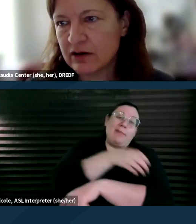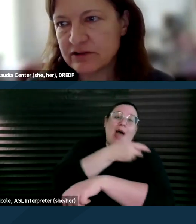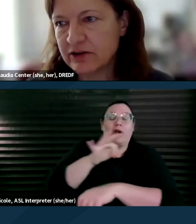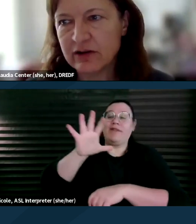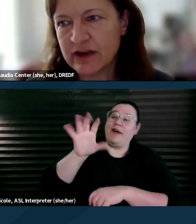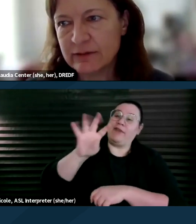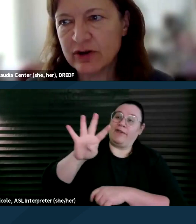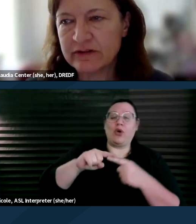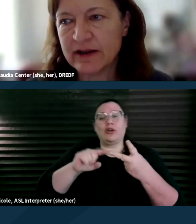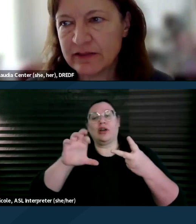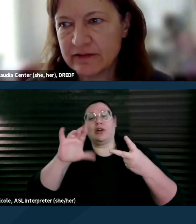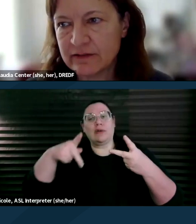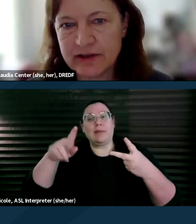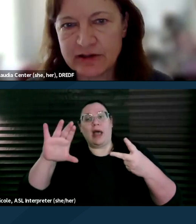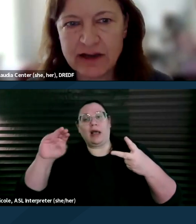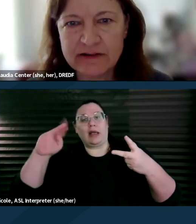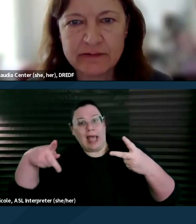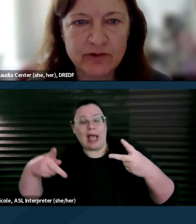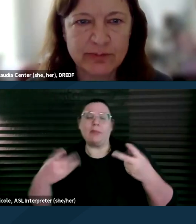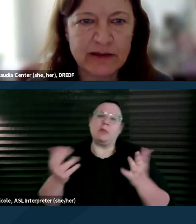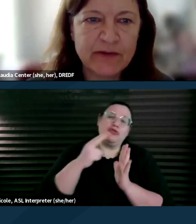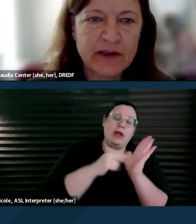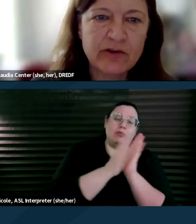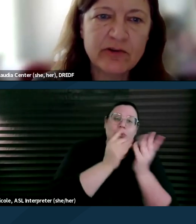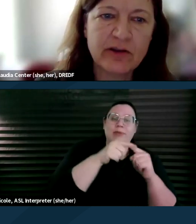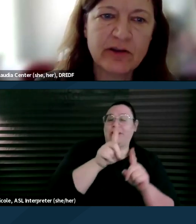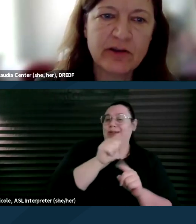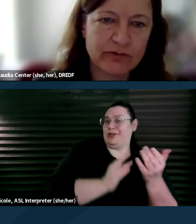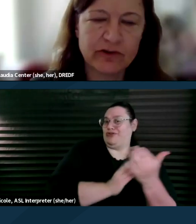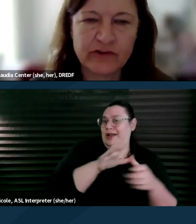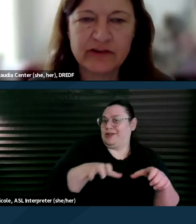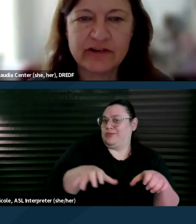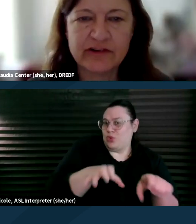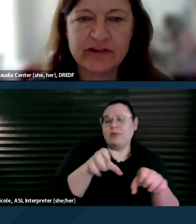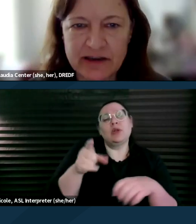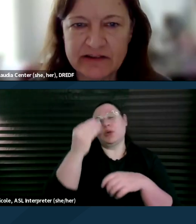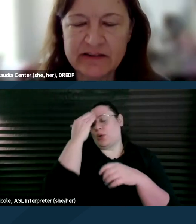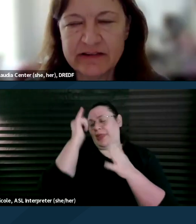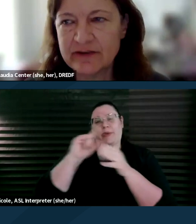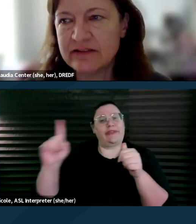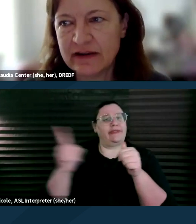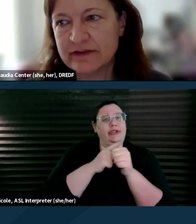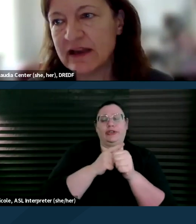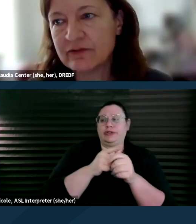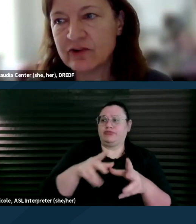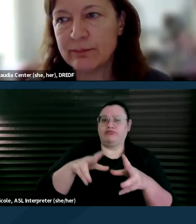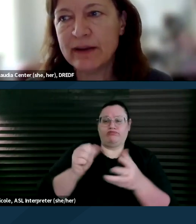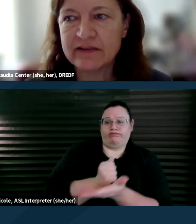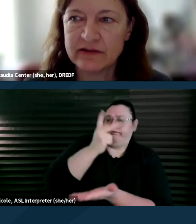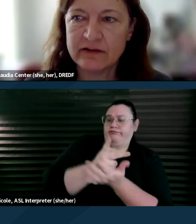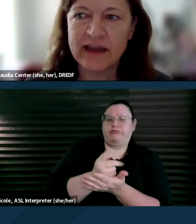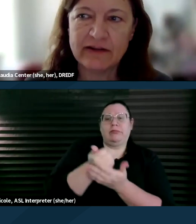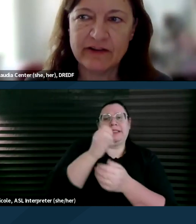or have read books about the disability rights movement, you know that these were first adopted in 1977 after